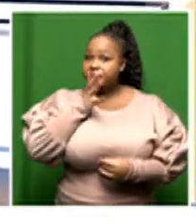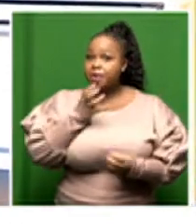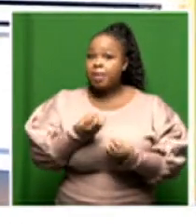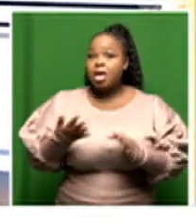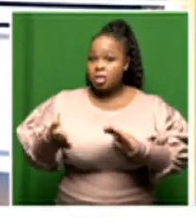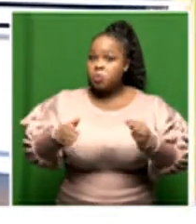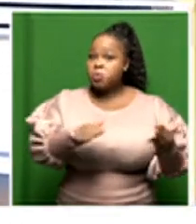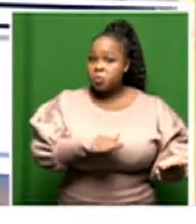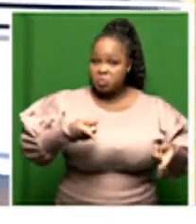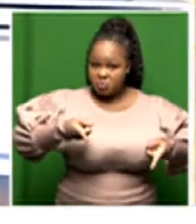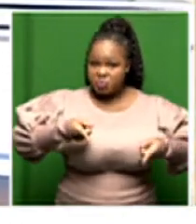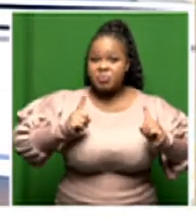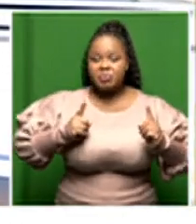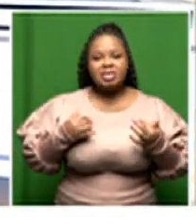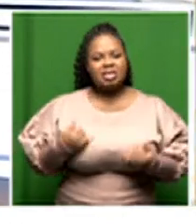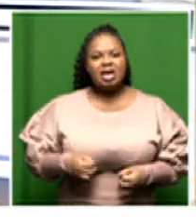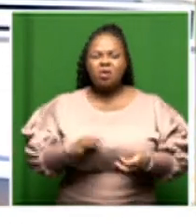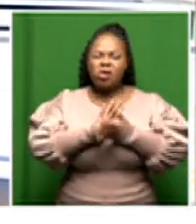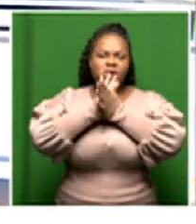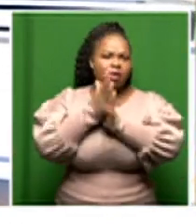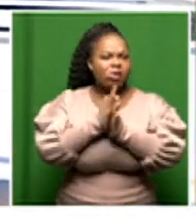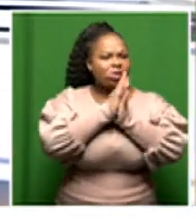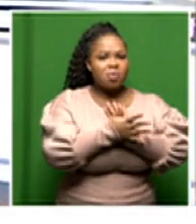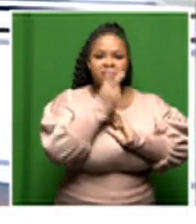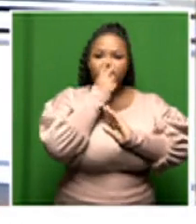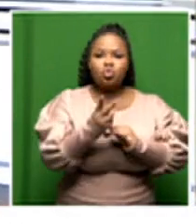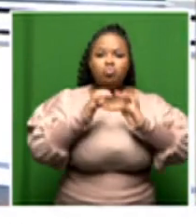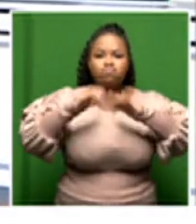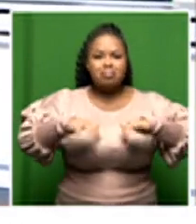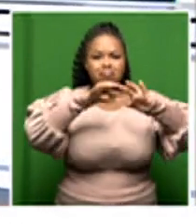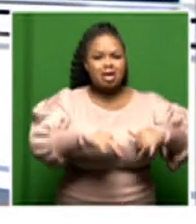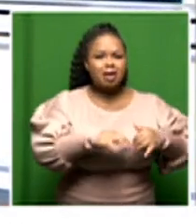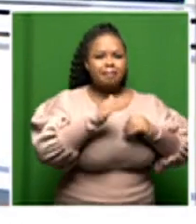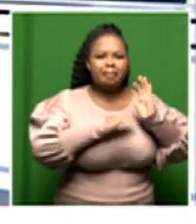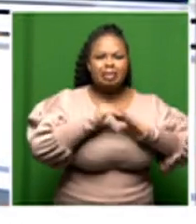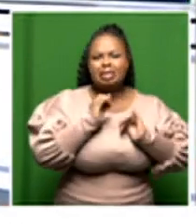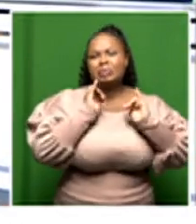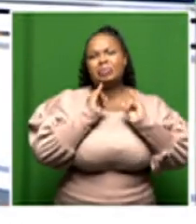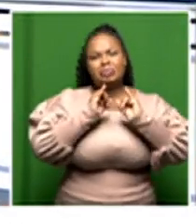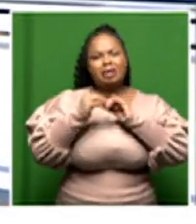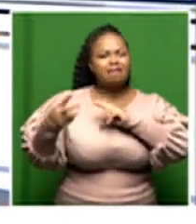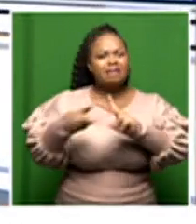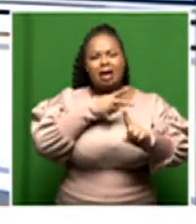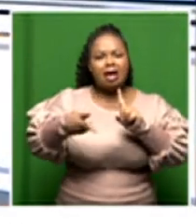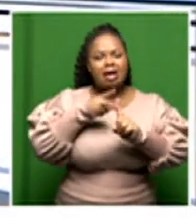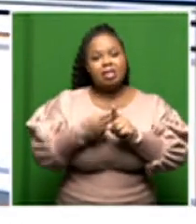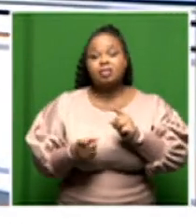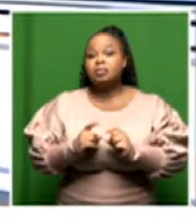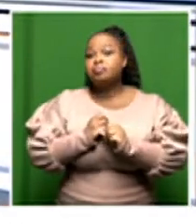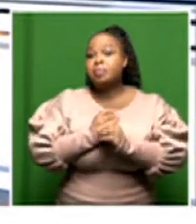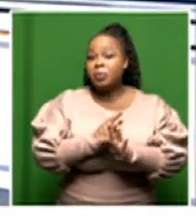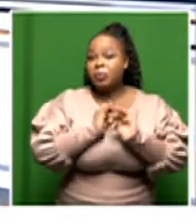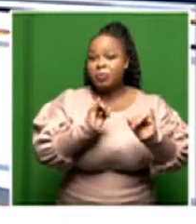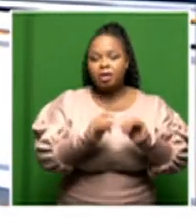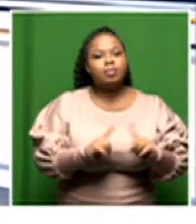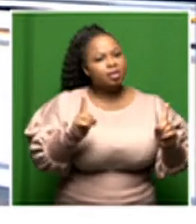the devastation that has been witnessed by us over these last couple of days has been absolutely devastating. But again, this was a topic you